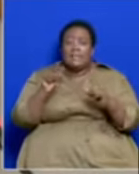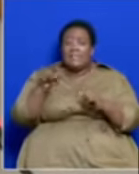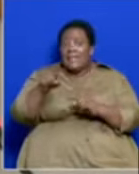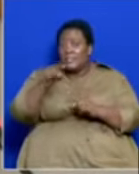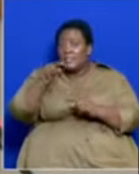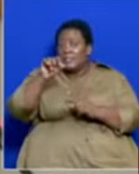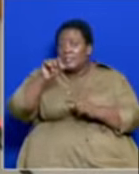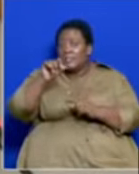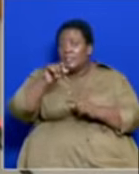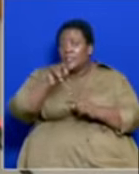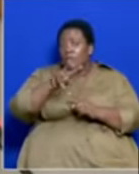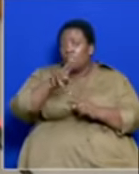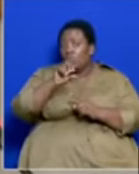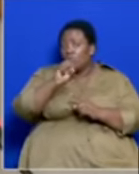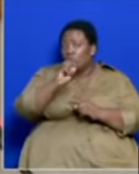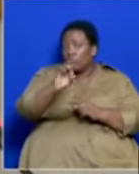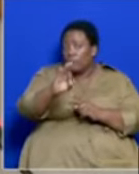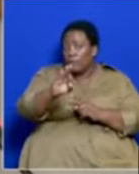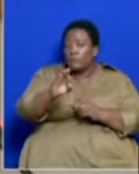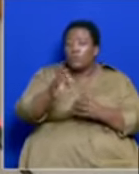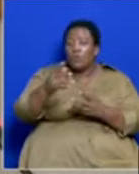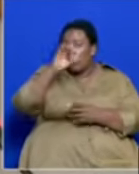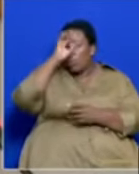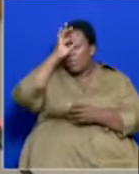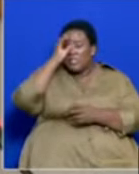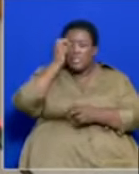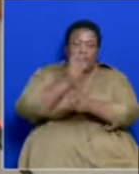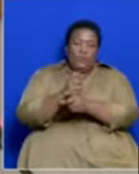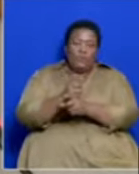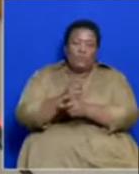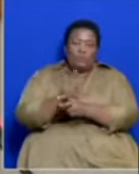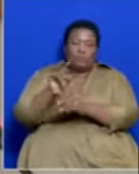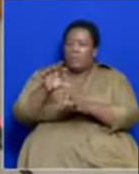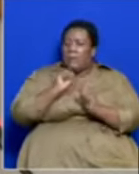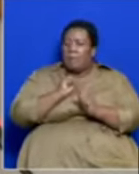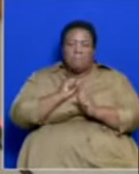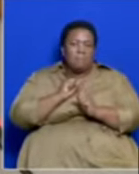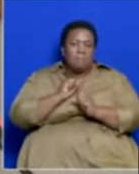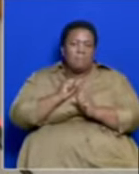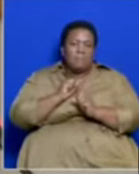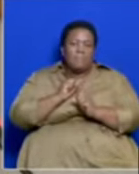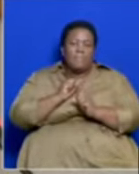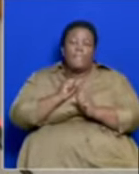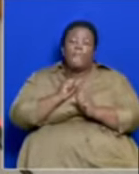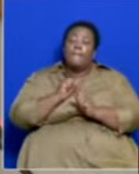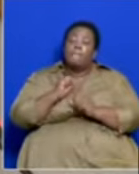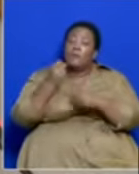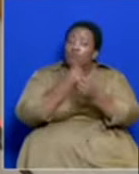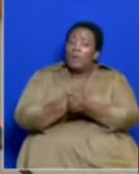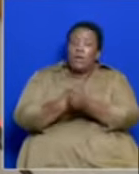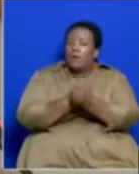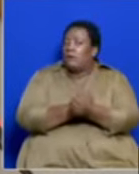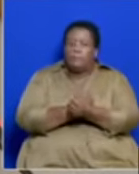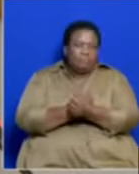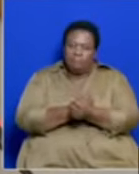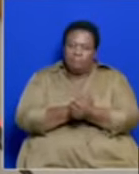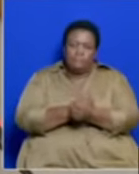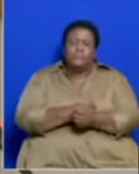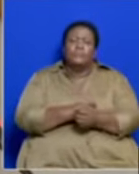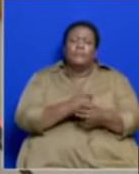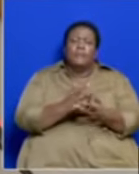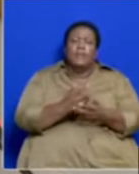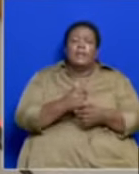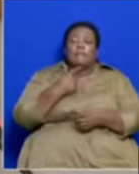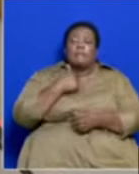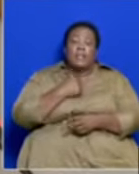them to collect. 3 lines down, I refused, and I have also